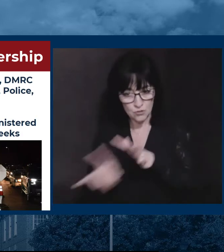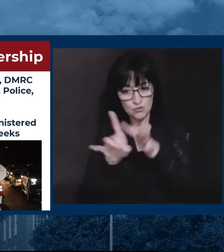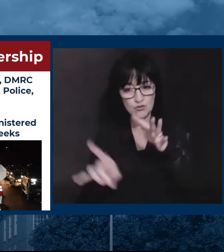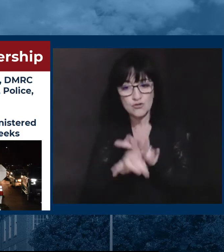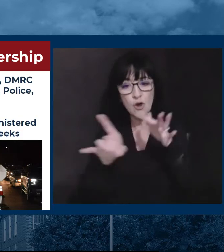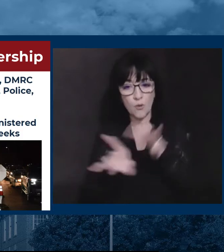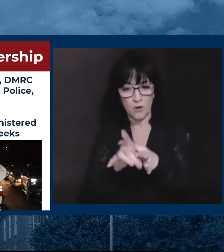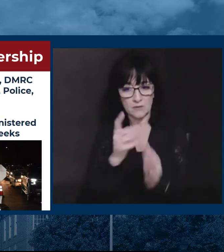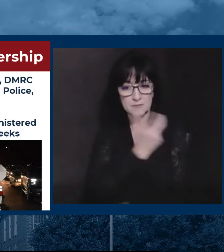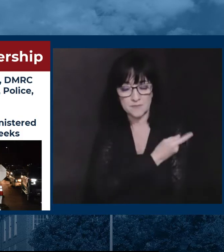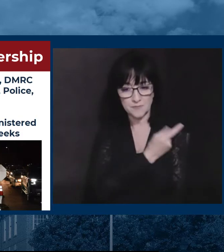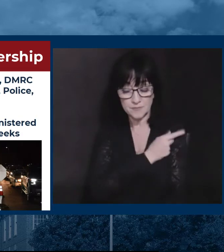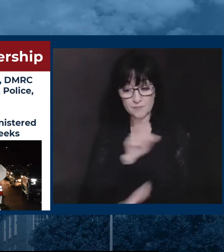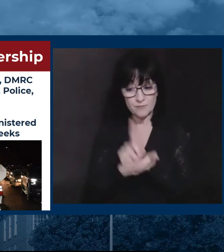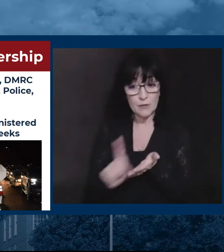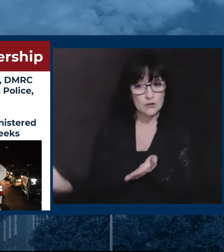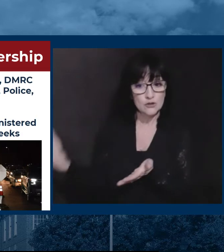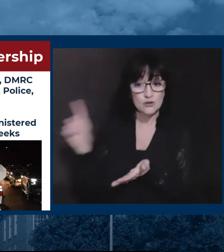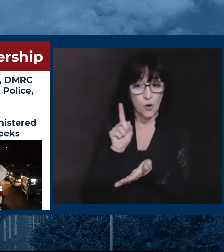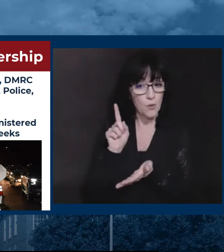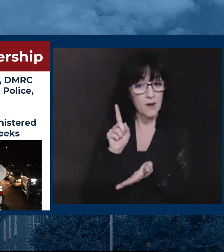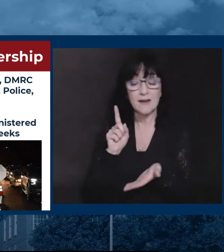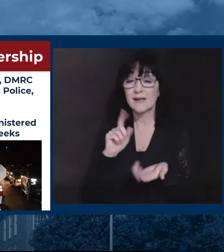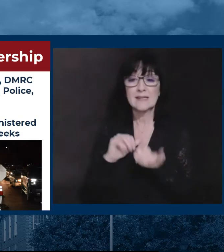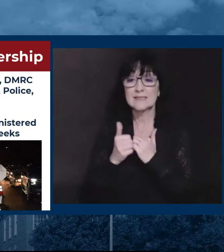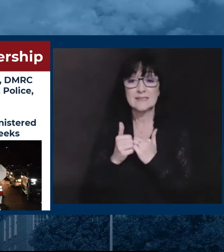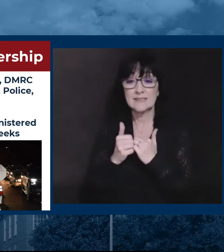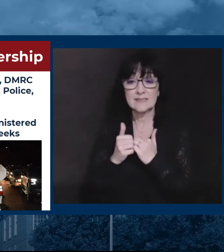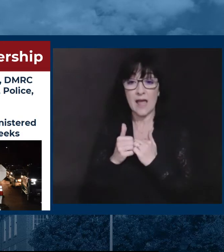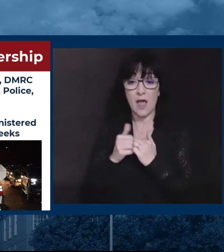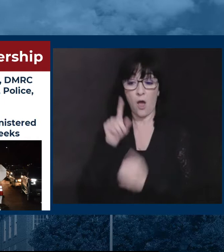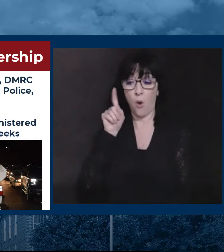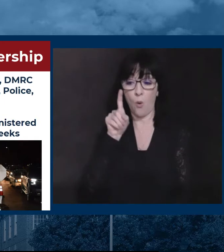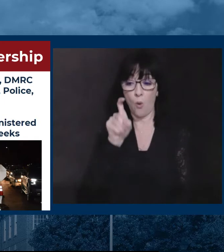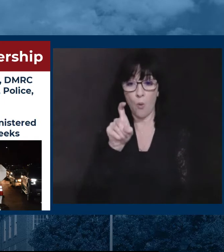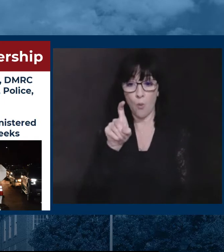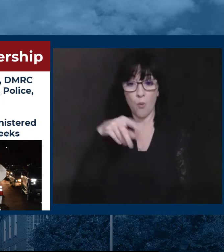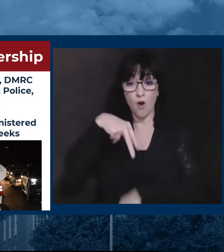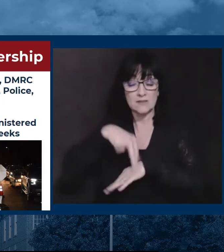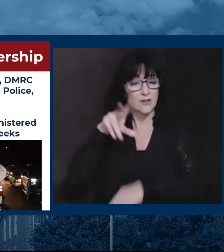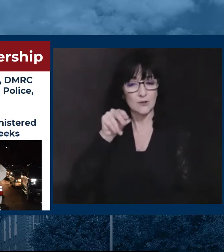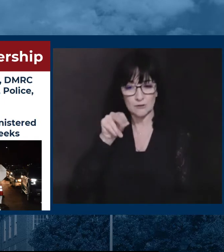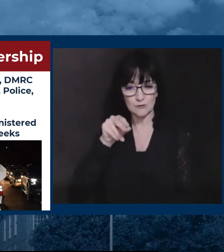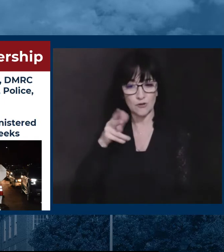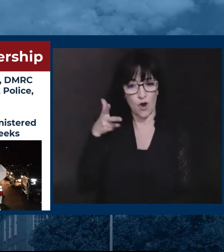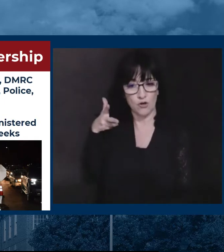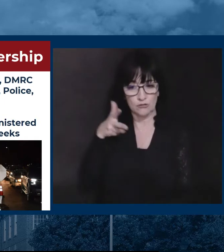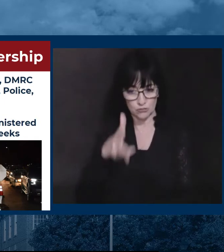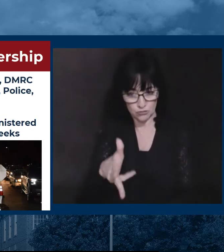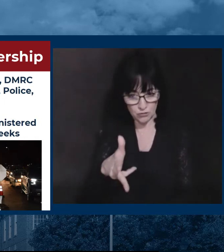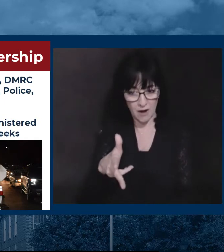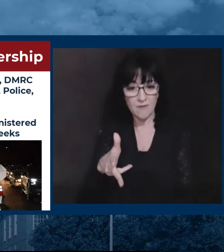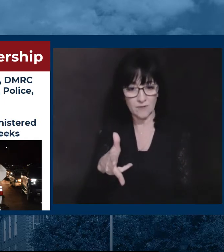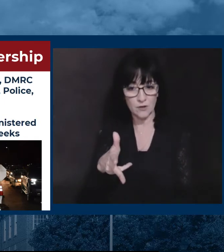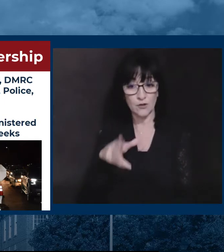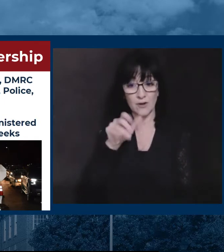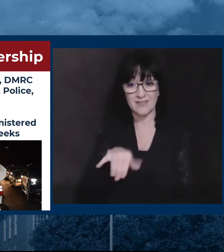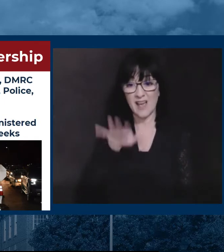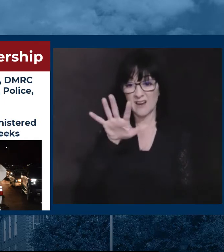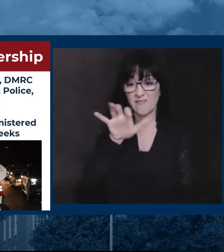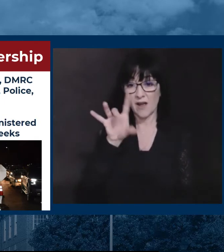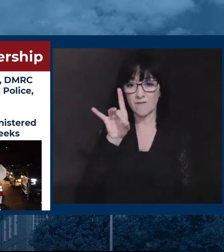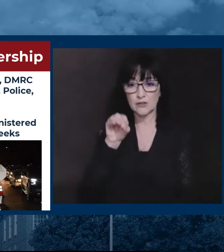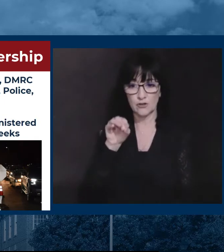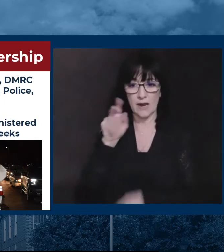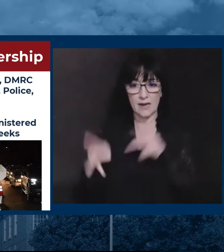last week, there were 2 drive-through vaccination events where 580 people were vaccinated, but there's a